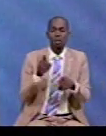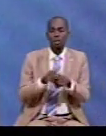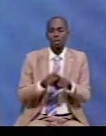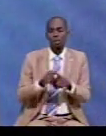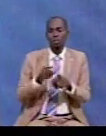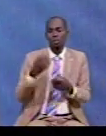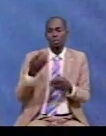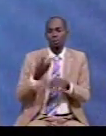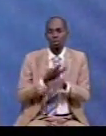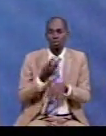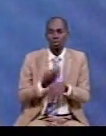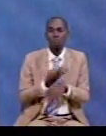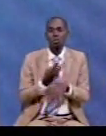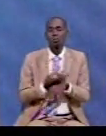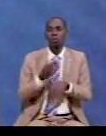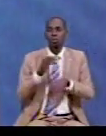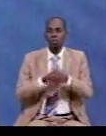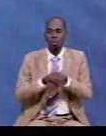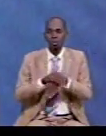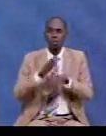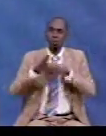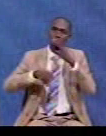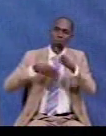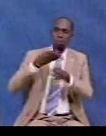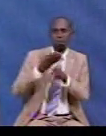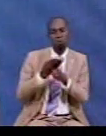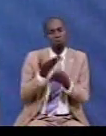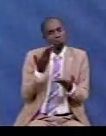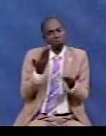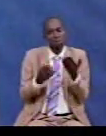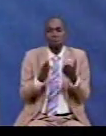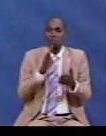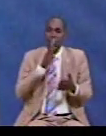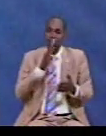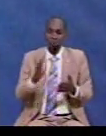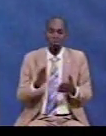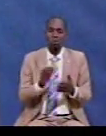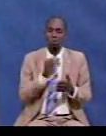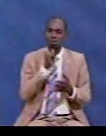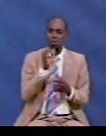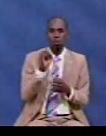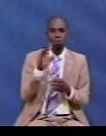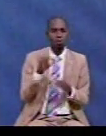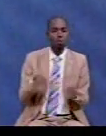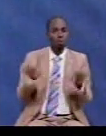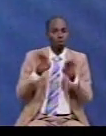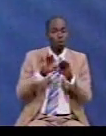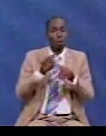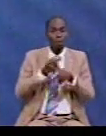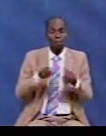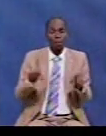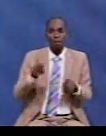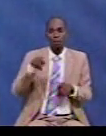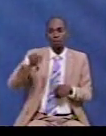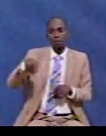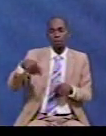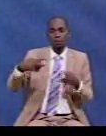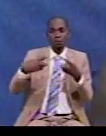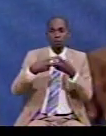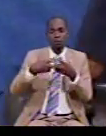a requirement if you want to do science. But make sure you have physics, you have chemistry, and